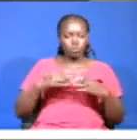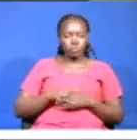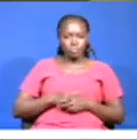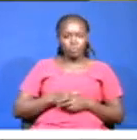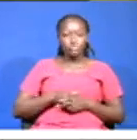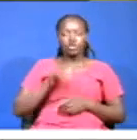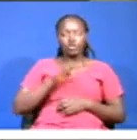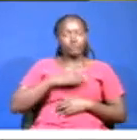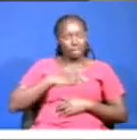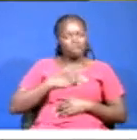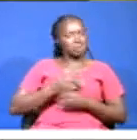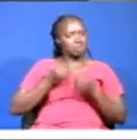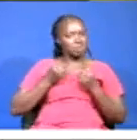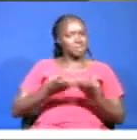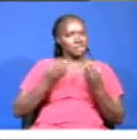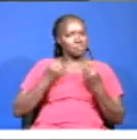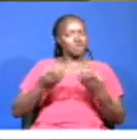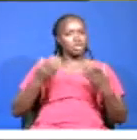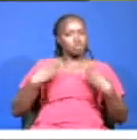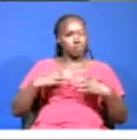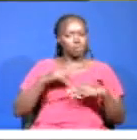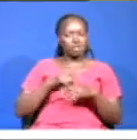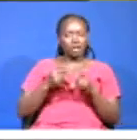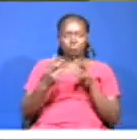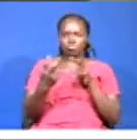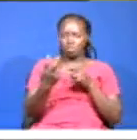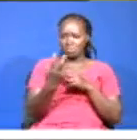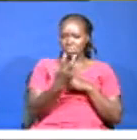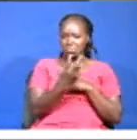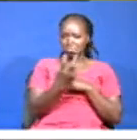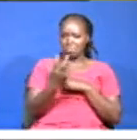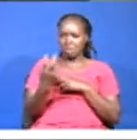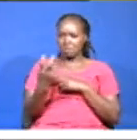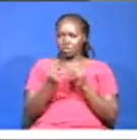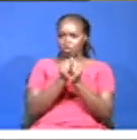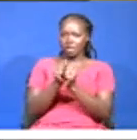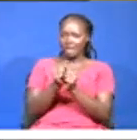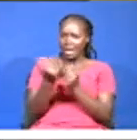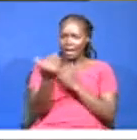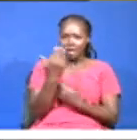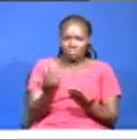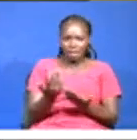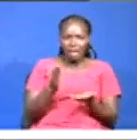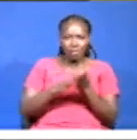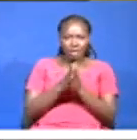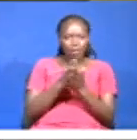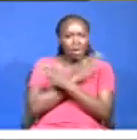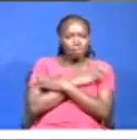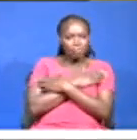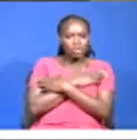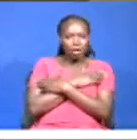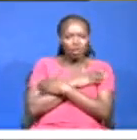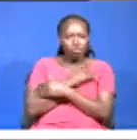Your Excellency, many people, when they see us together, they ask me, how do I become a friend of President William